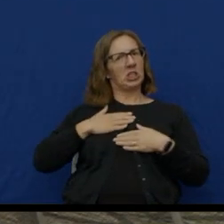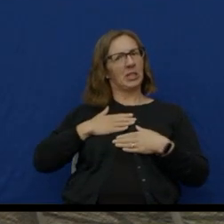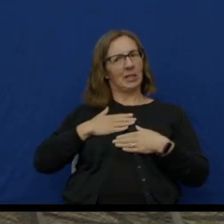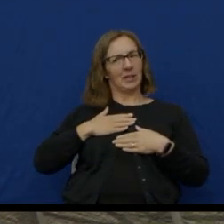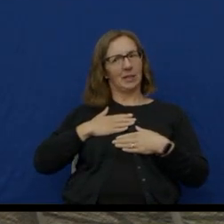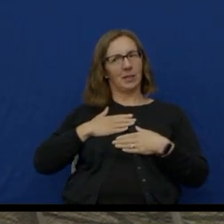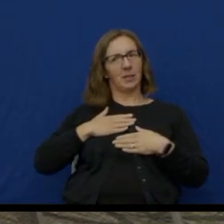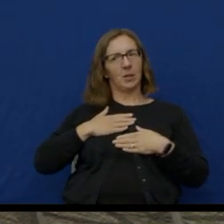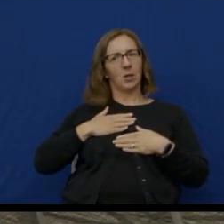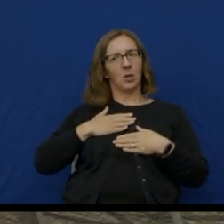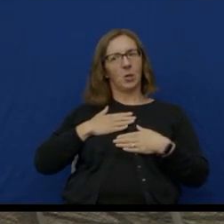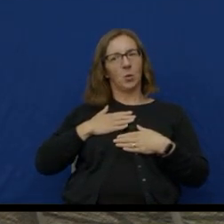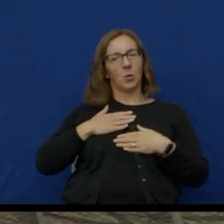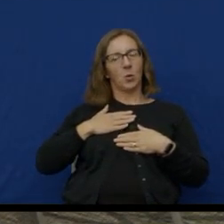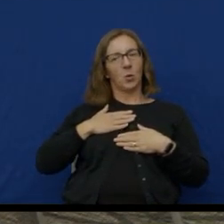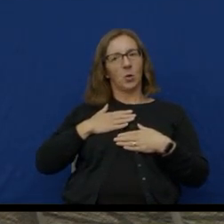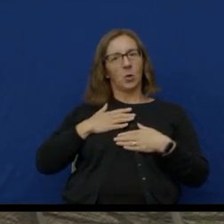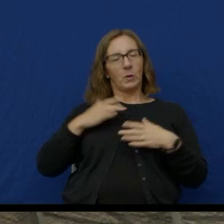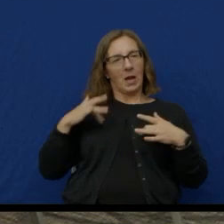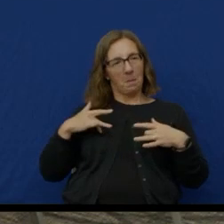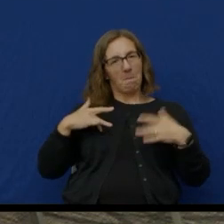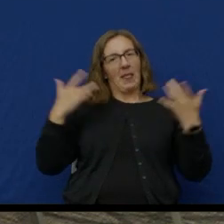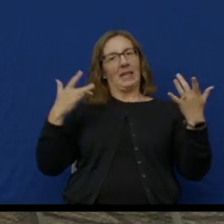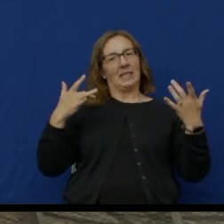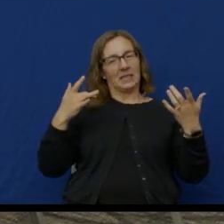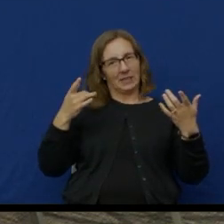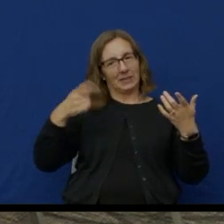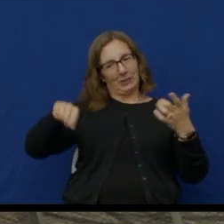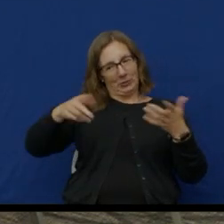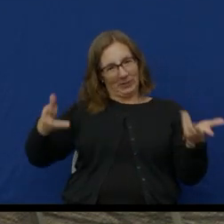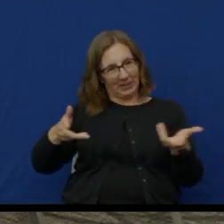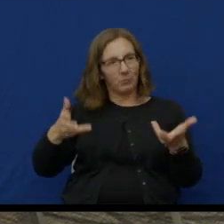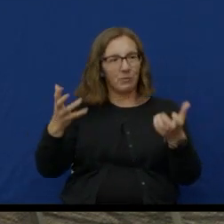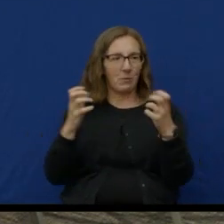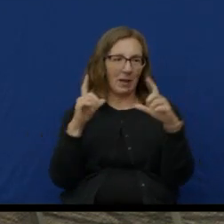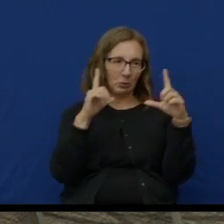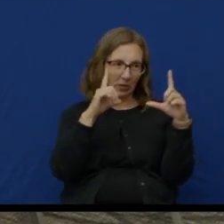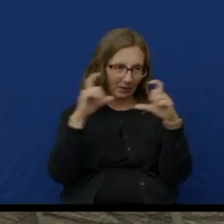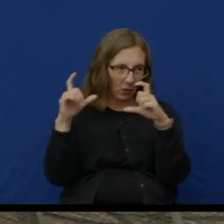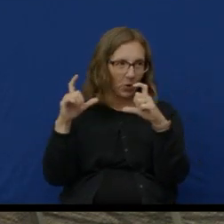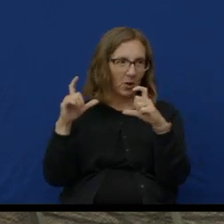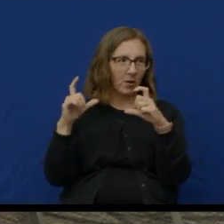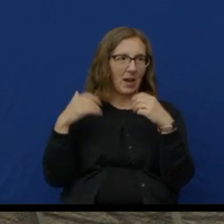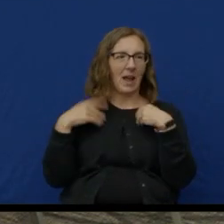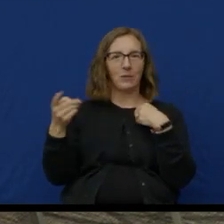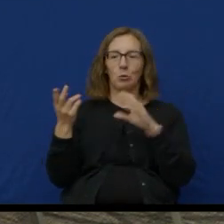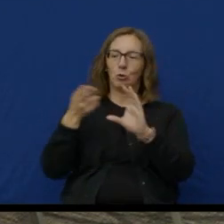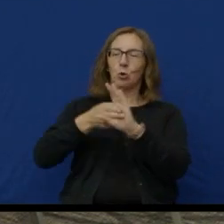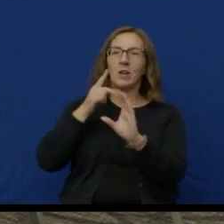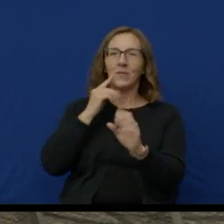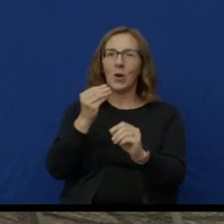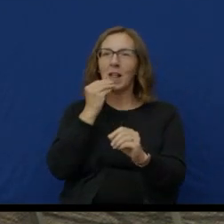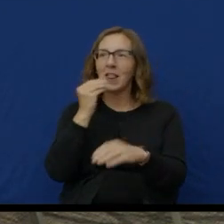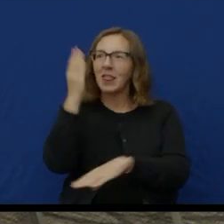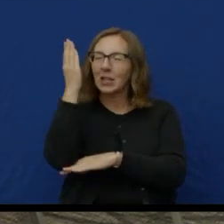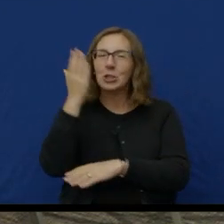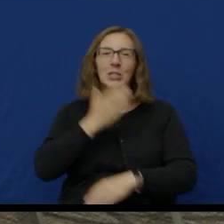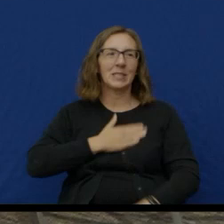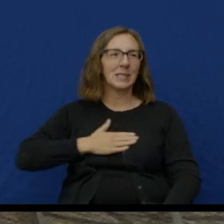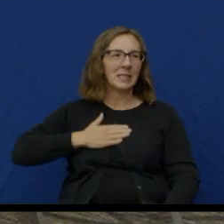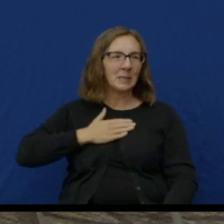we're pleased to have you with us. We want to get a photo and have you join us for lunch, please.